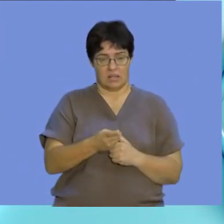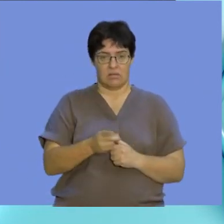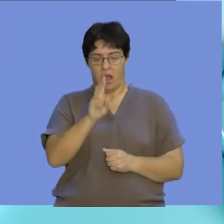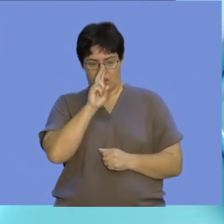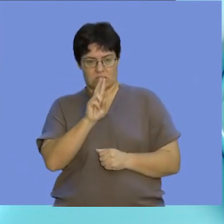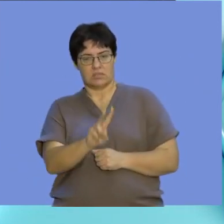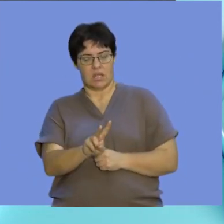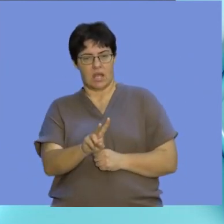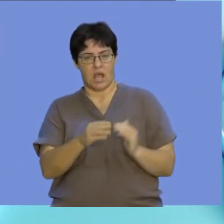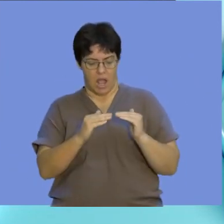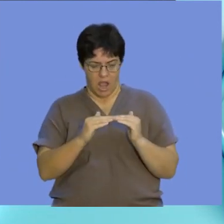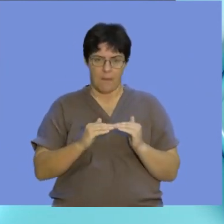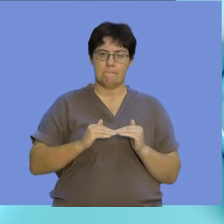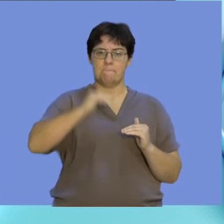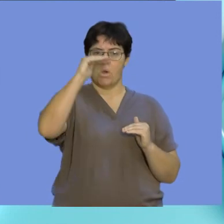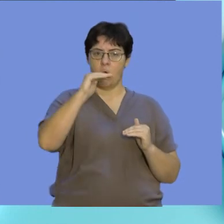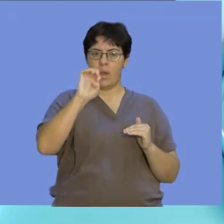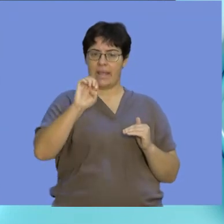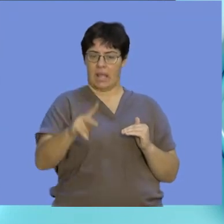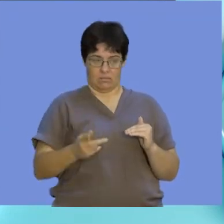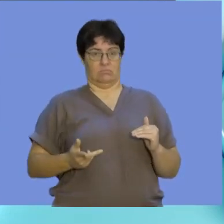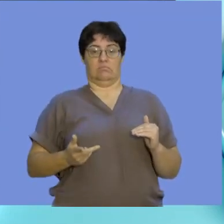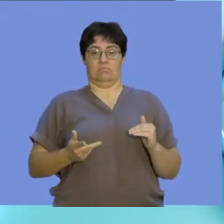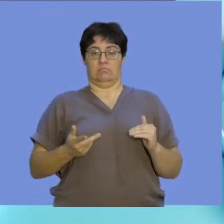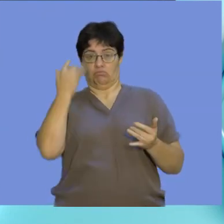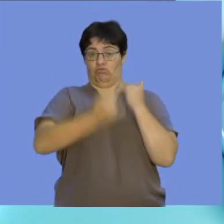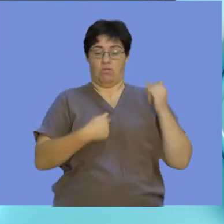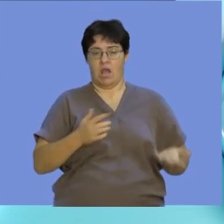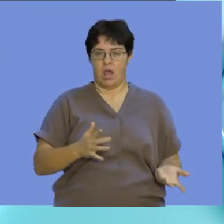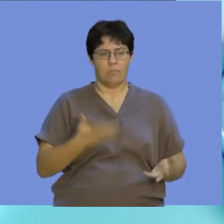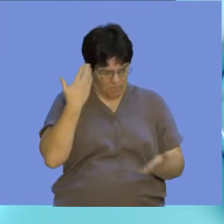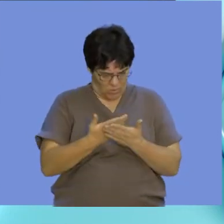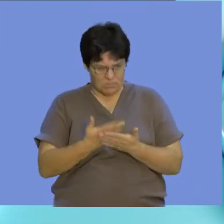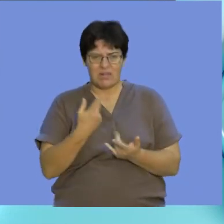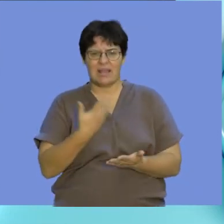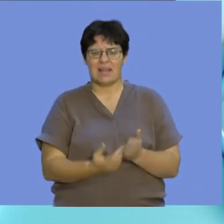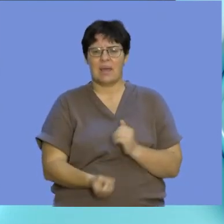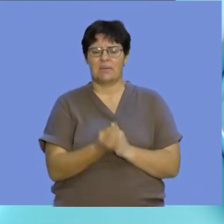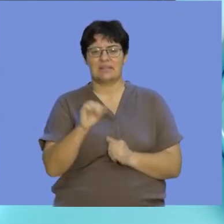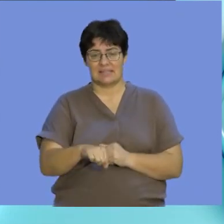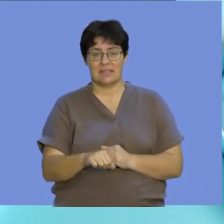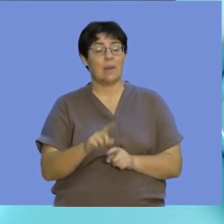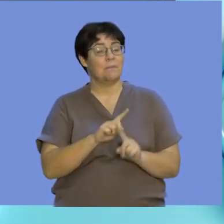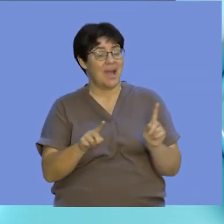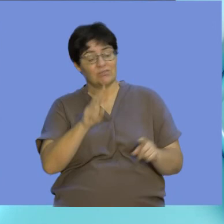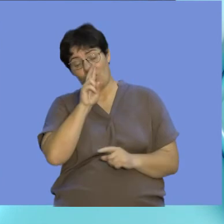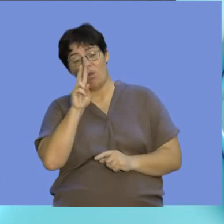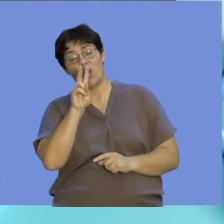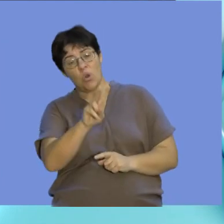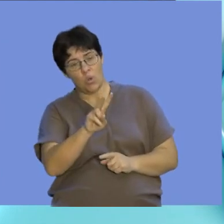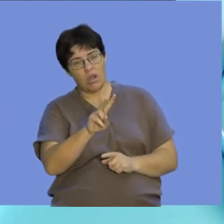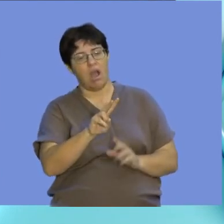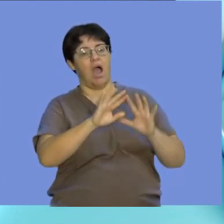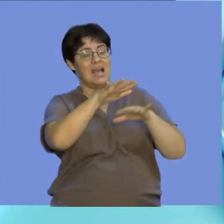up increasing the kinetic energy. Because it's possible. Just look at the whole